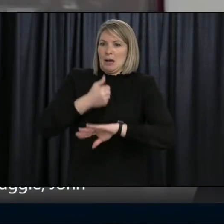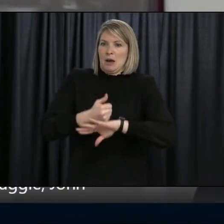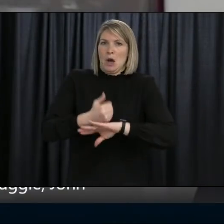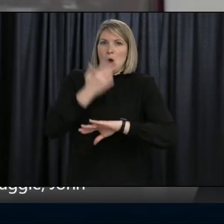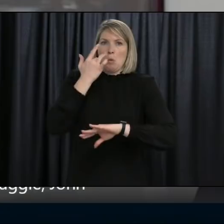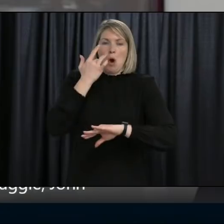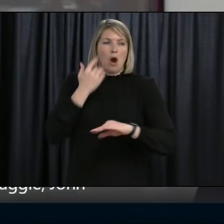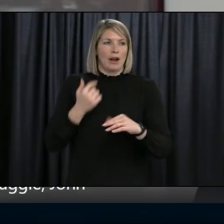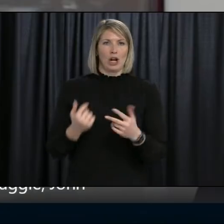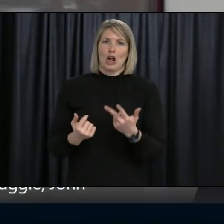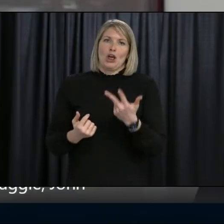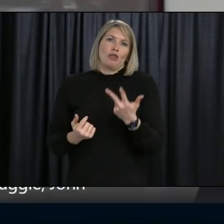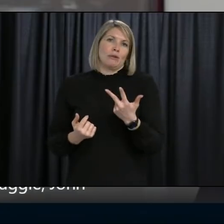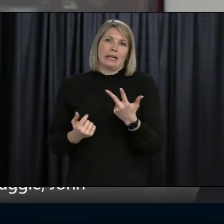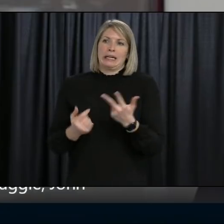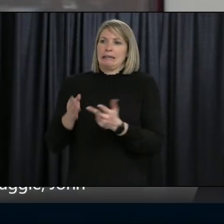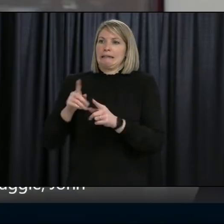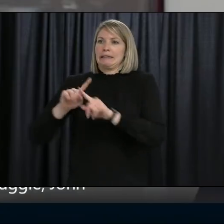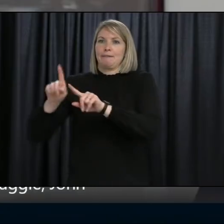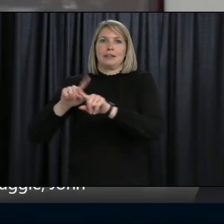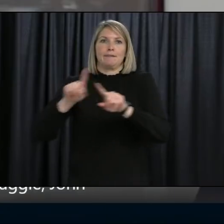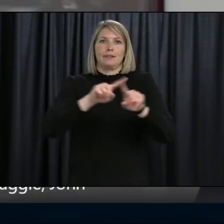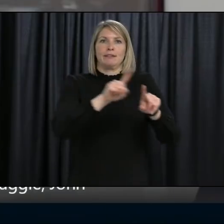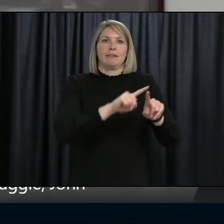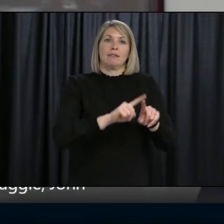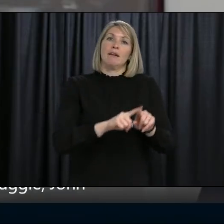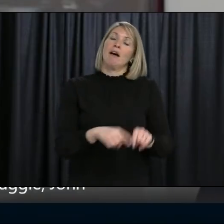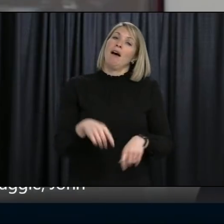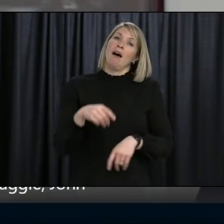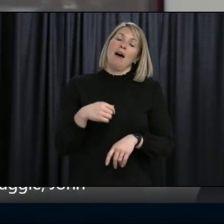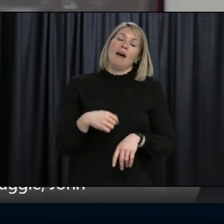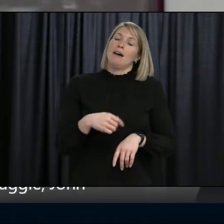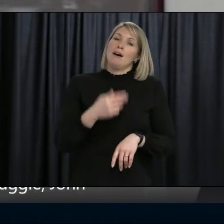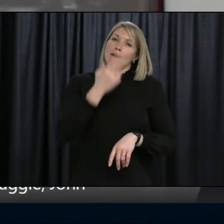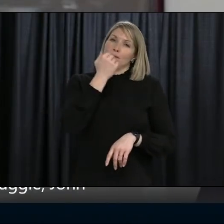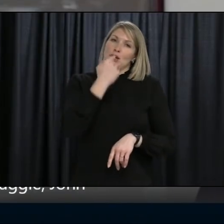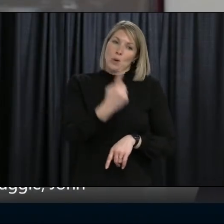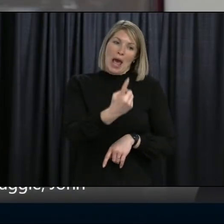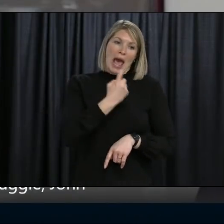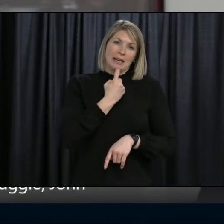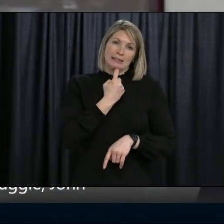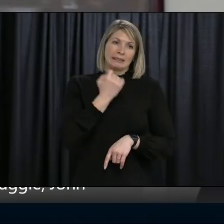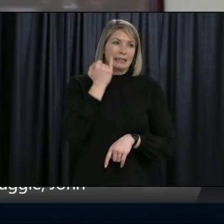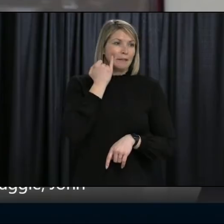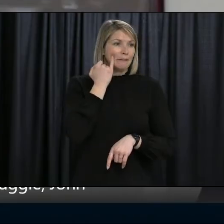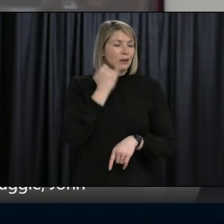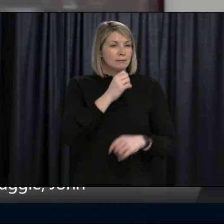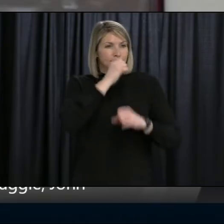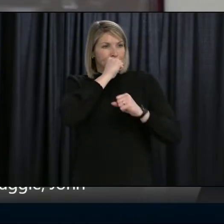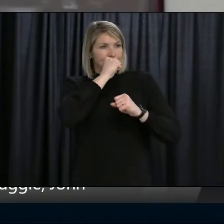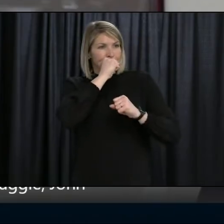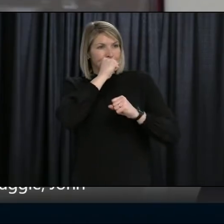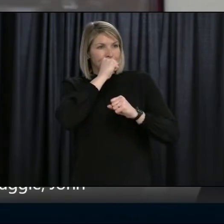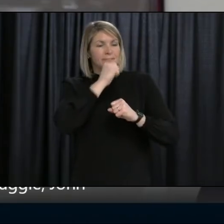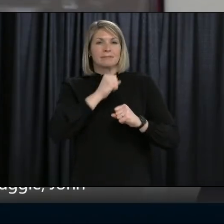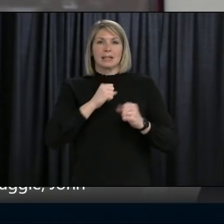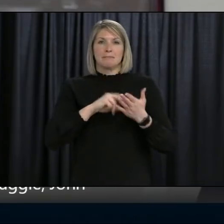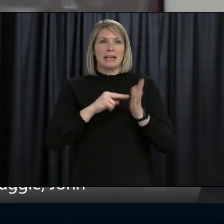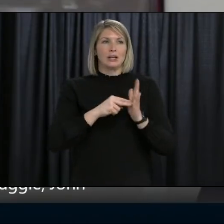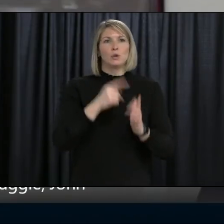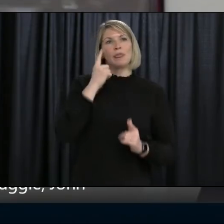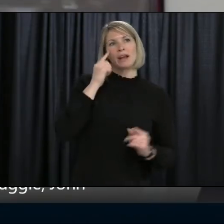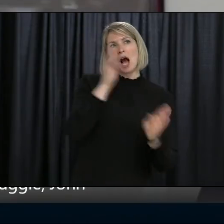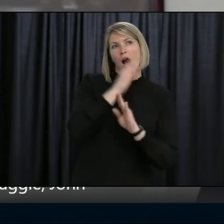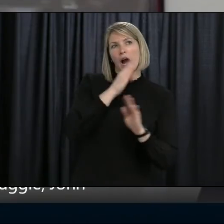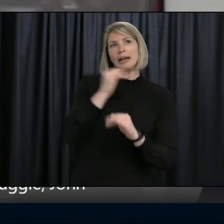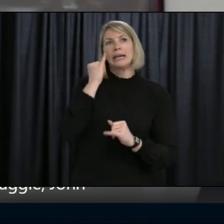You're damned if you do and you're damned if you don't. If you give them the numbers and they're wrong, you're told off for being wrong. And if you don't give them the numbers, you're hiding